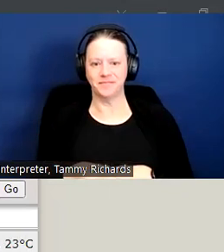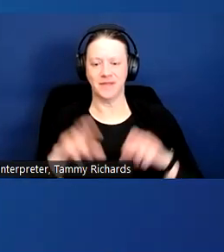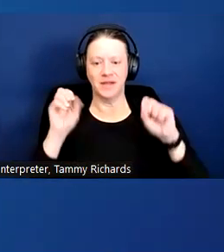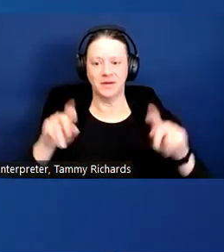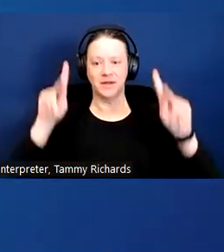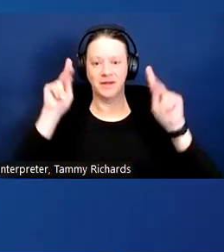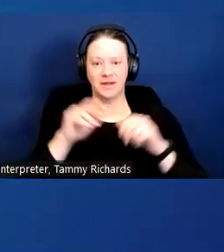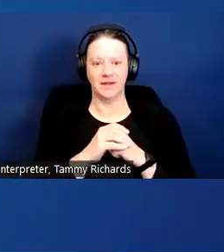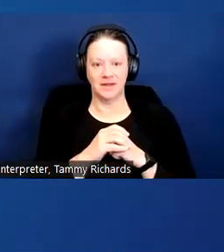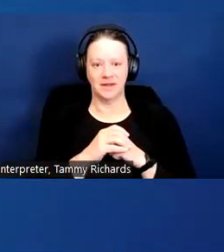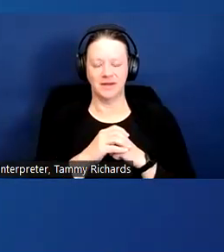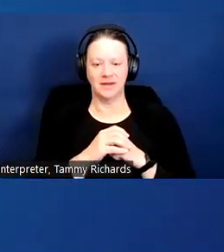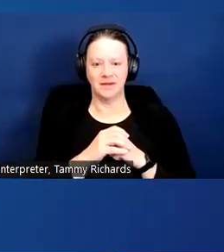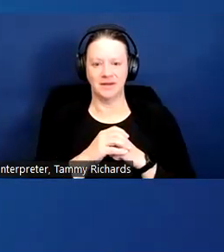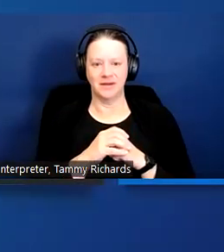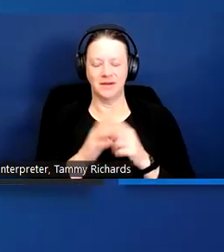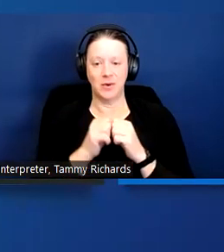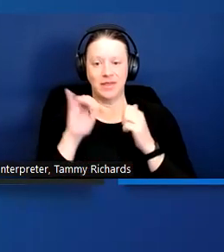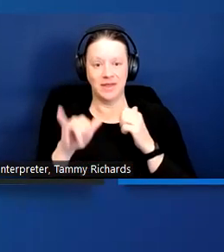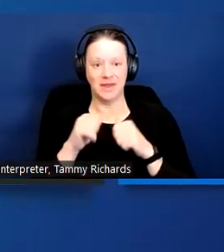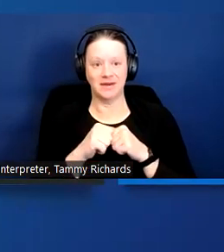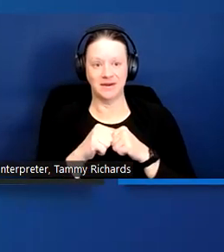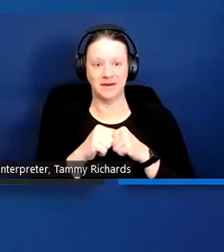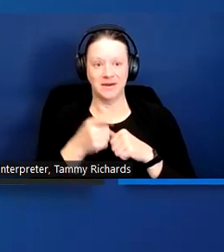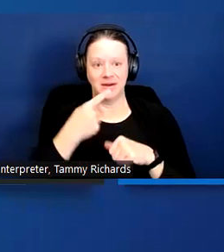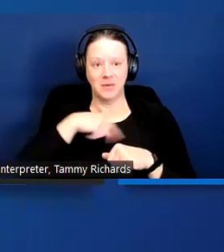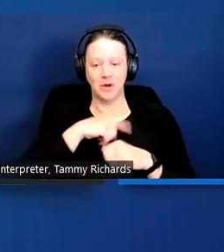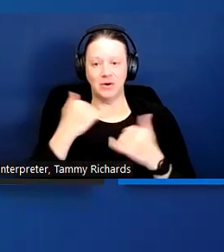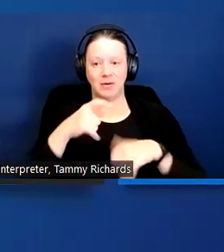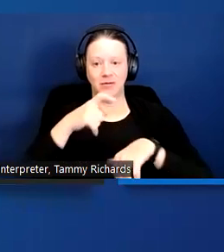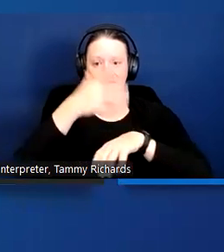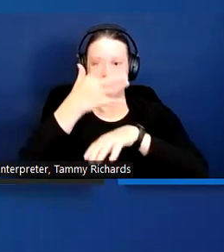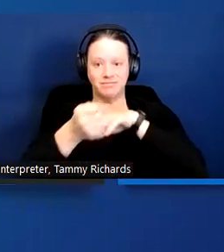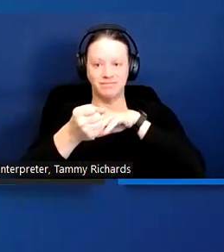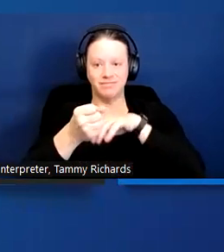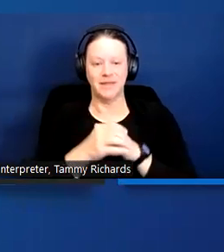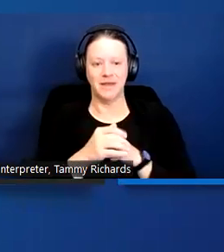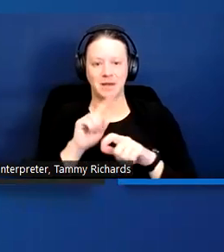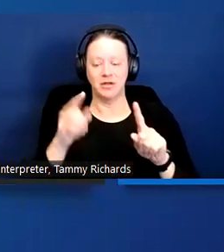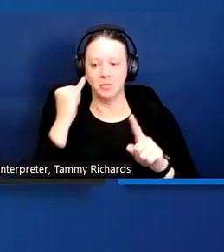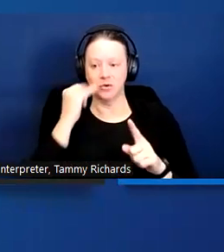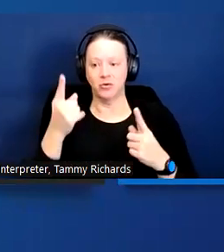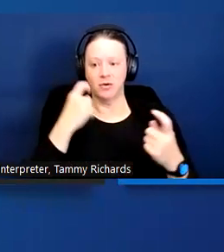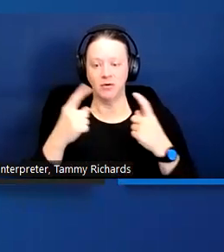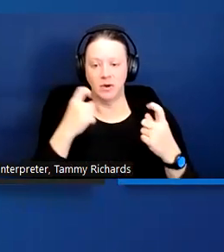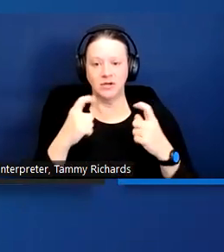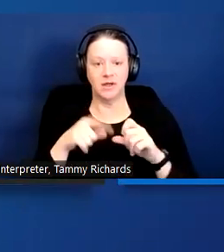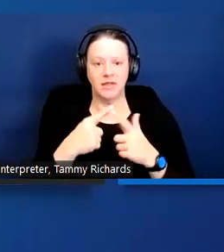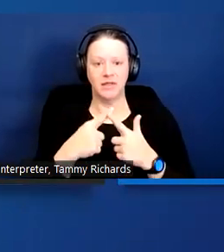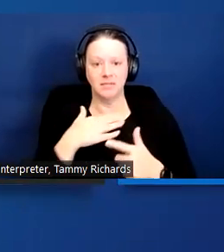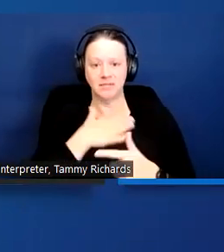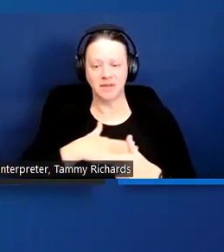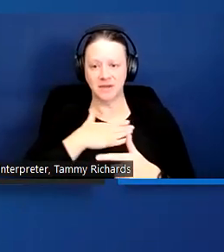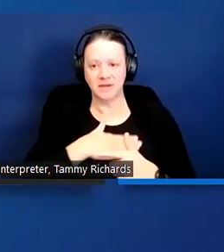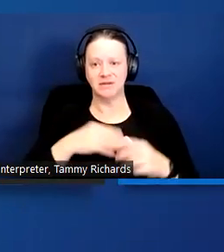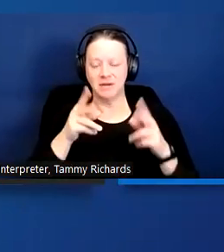Okay, with that, we are at time. But if you have other questions, please